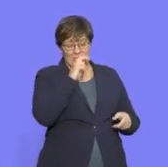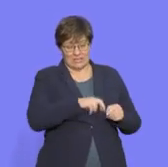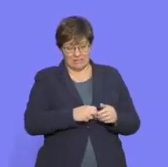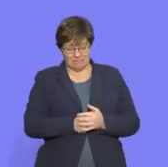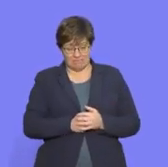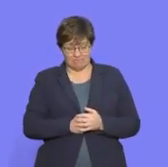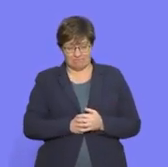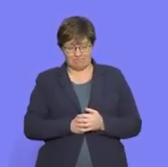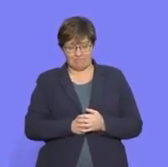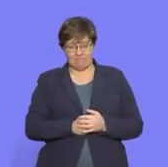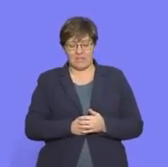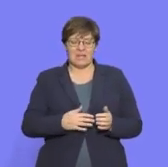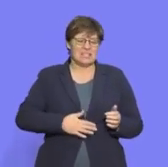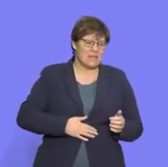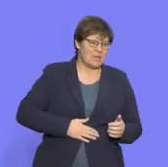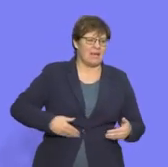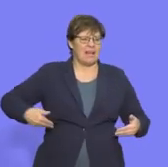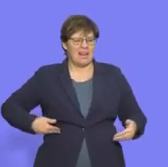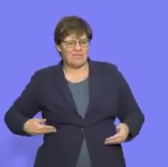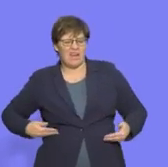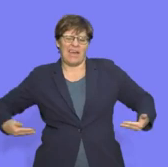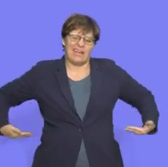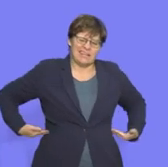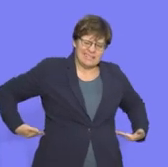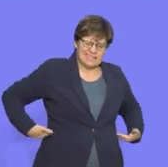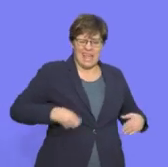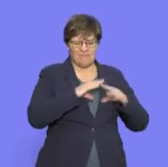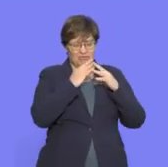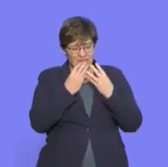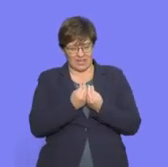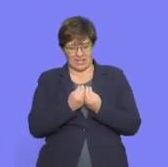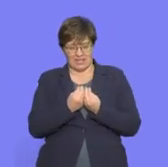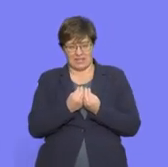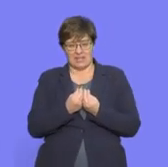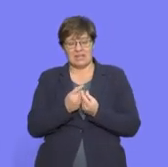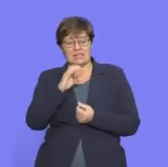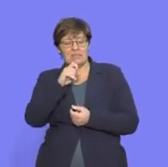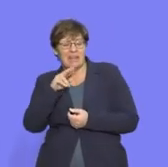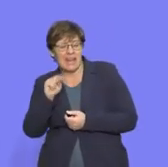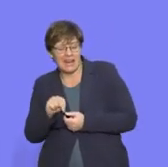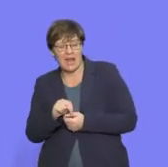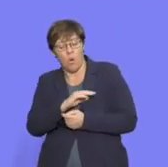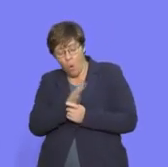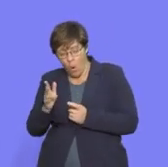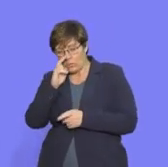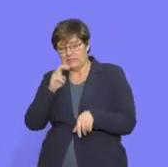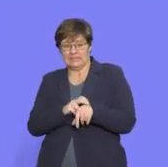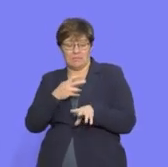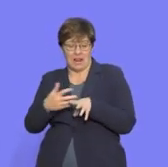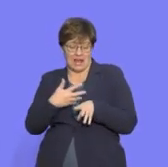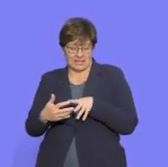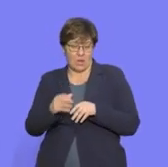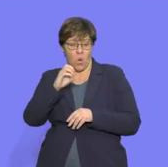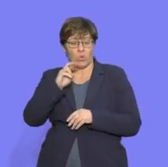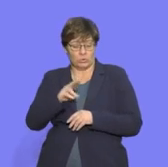my abdomen, my stomach, my liver, my kidneys, all right, my spleen, all of those. Each